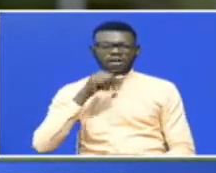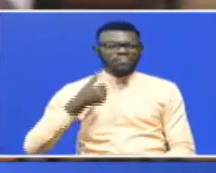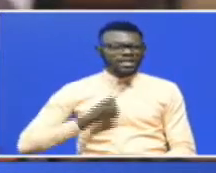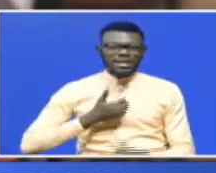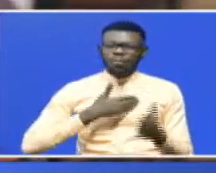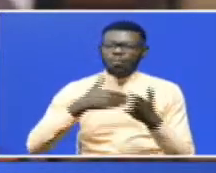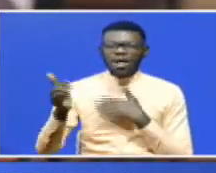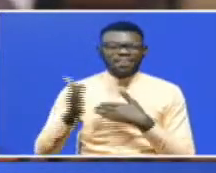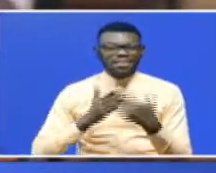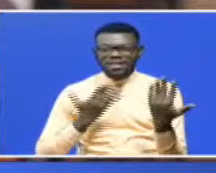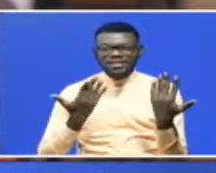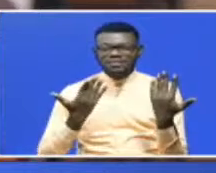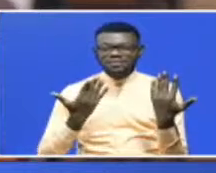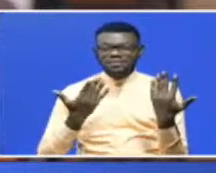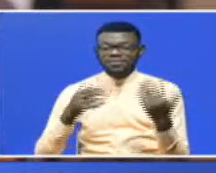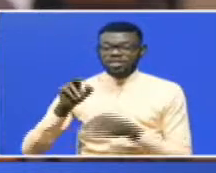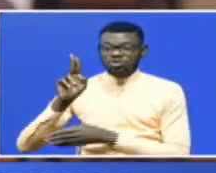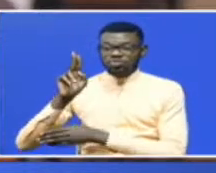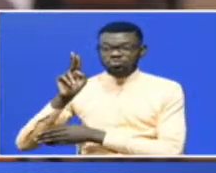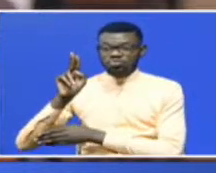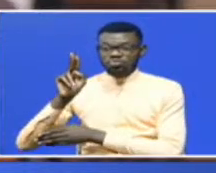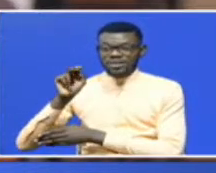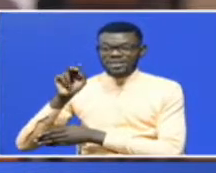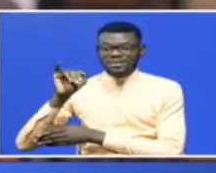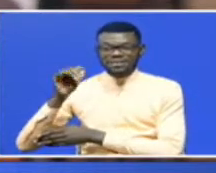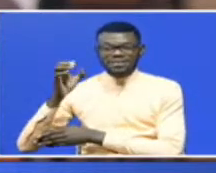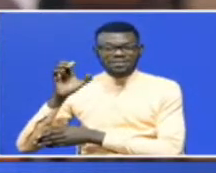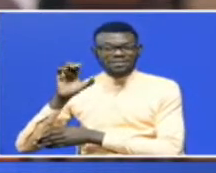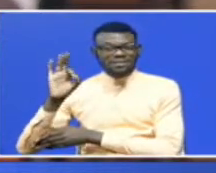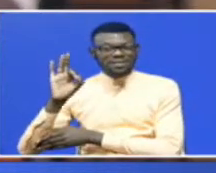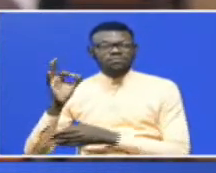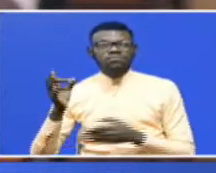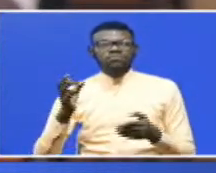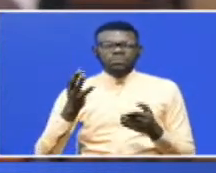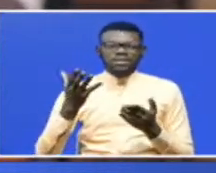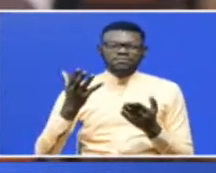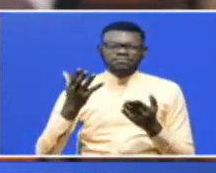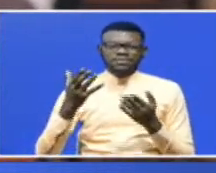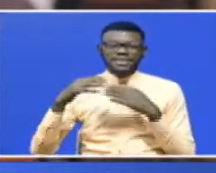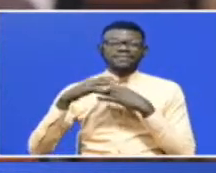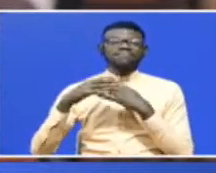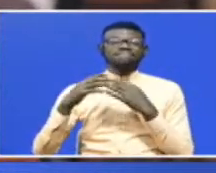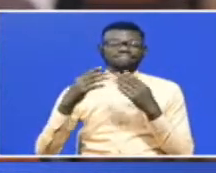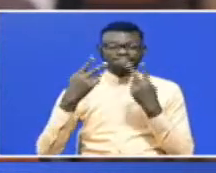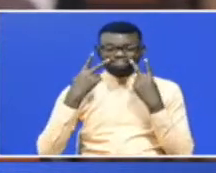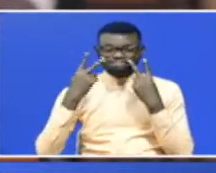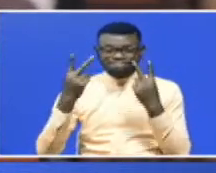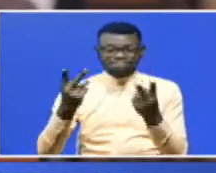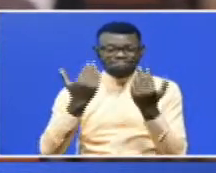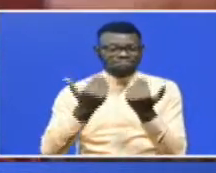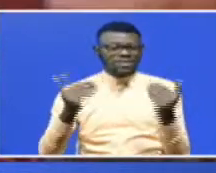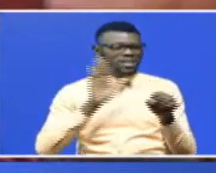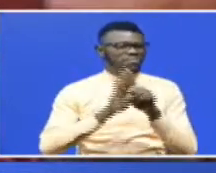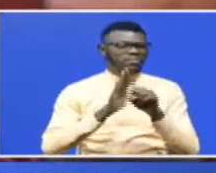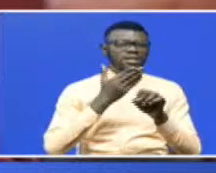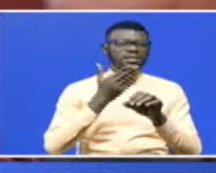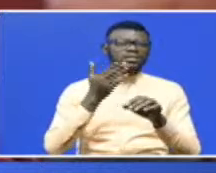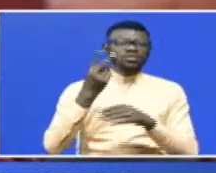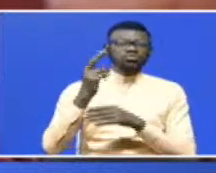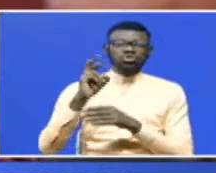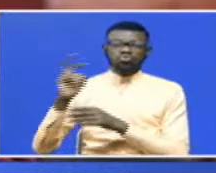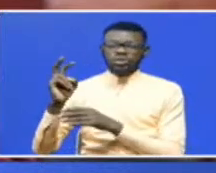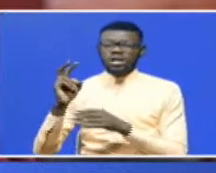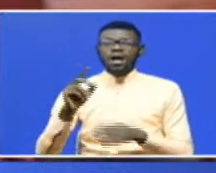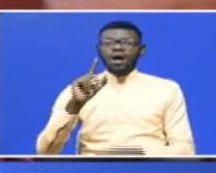child. UNICEF estimates that at the peak of school closures in April 2020, over 1 billion children were out of school